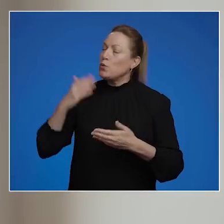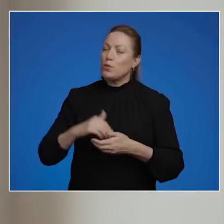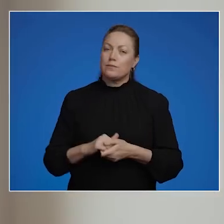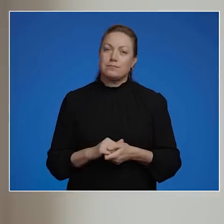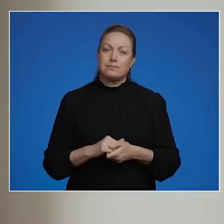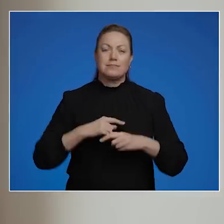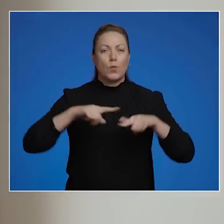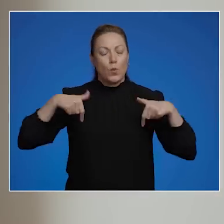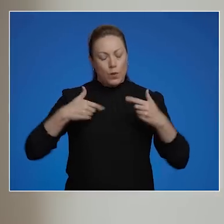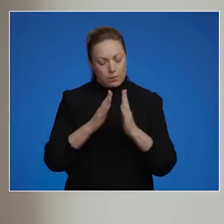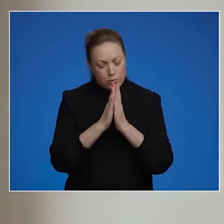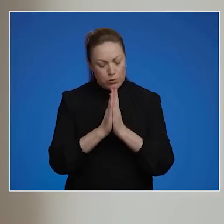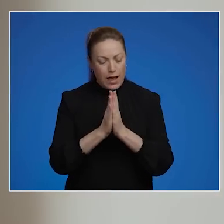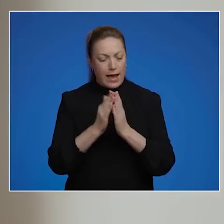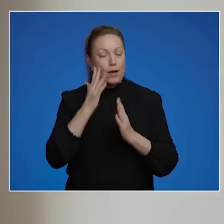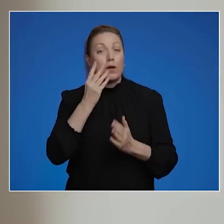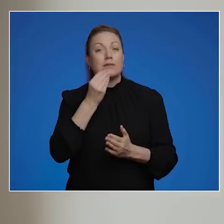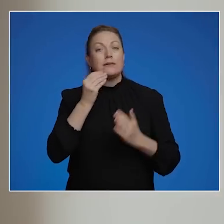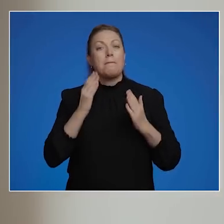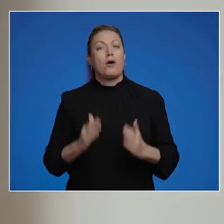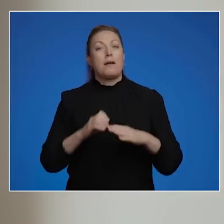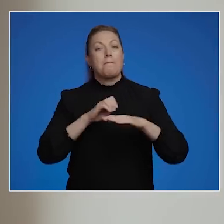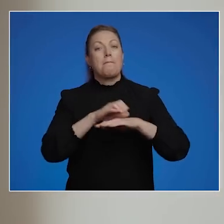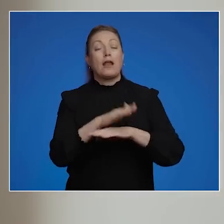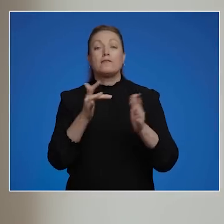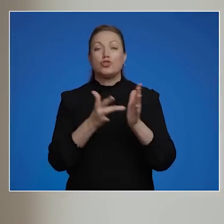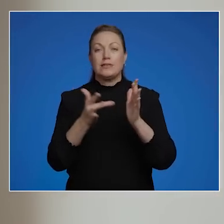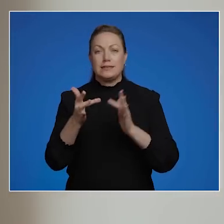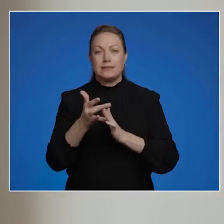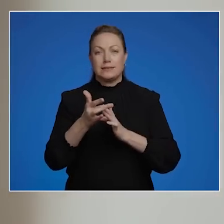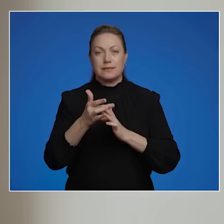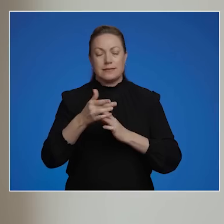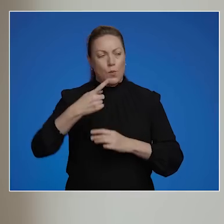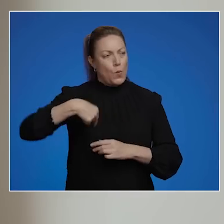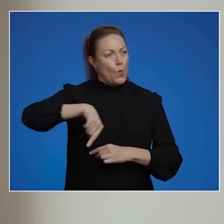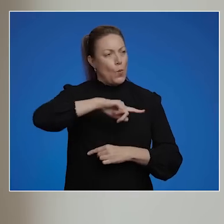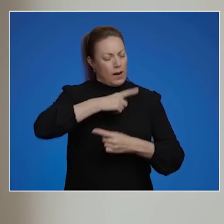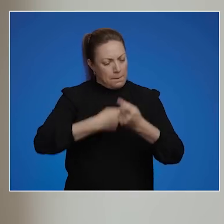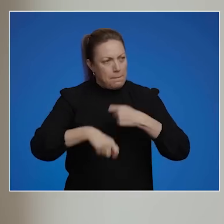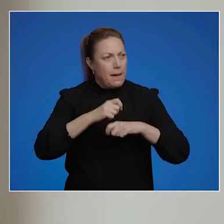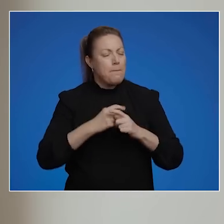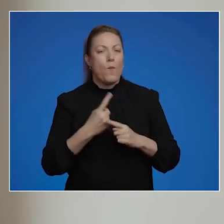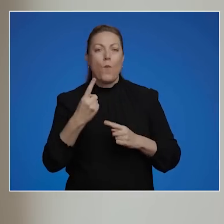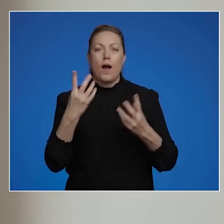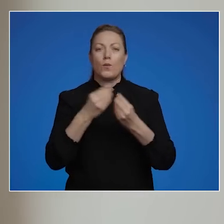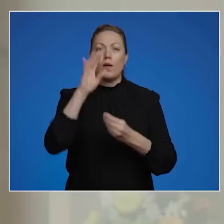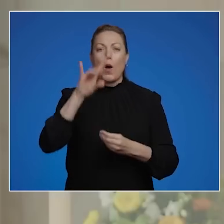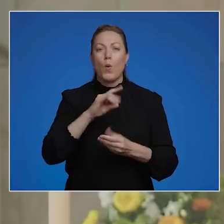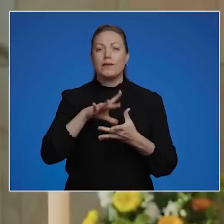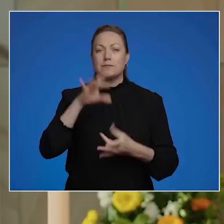pray that partaking of the body and blood of Christ, we may be gathered into one by the Holy Spirit.